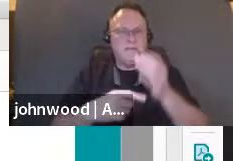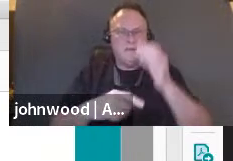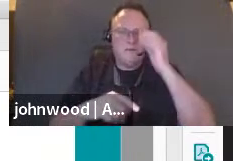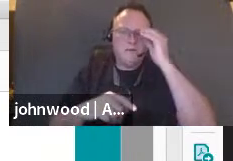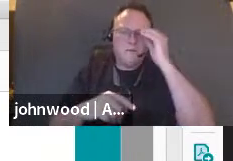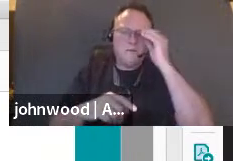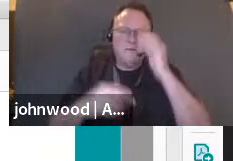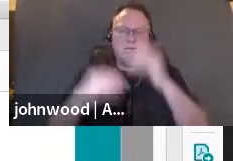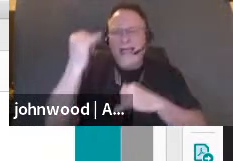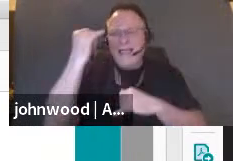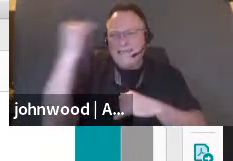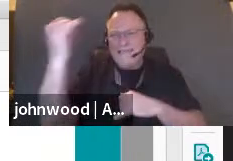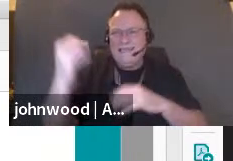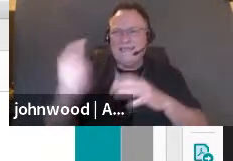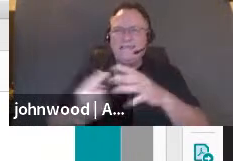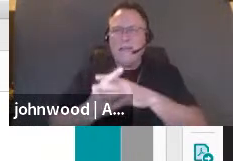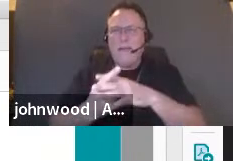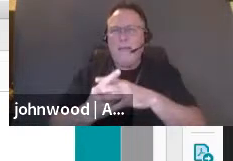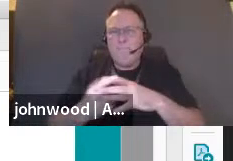that come up